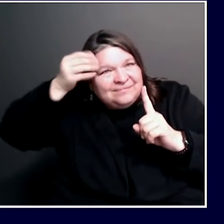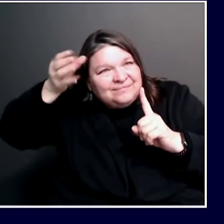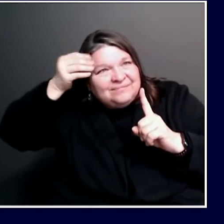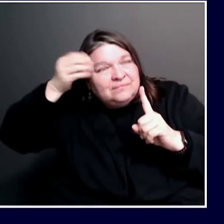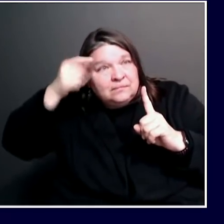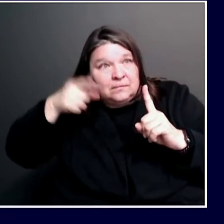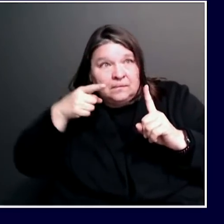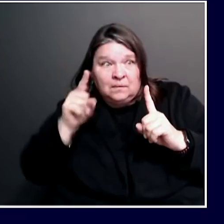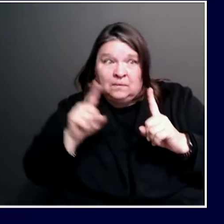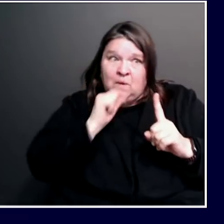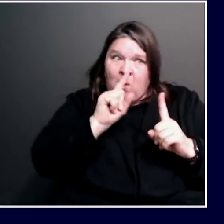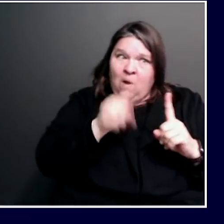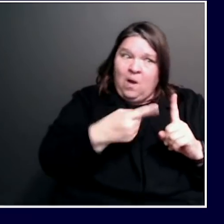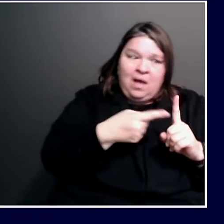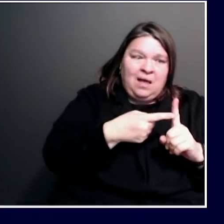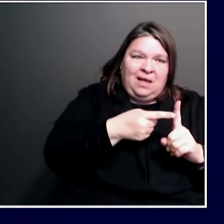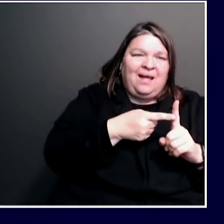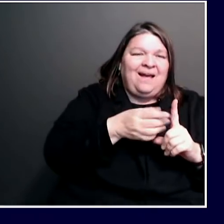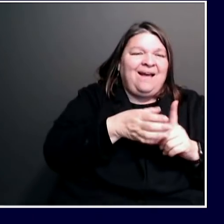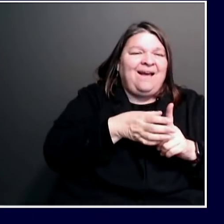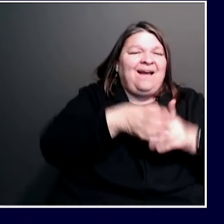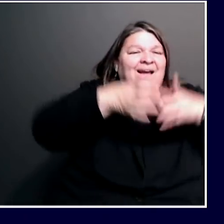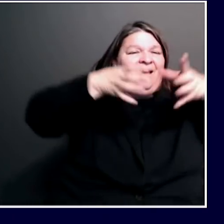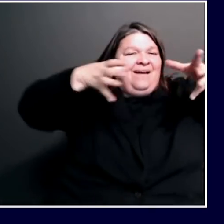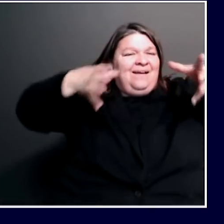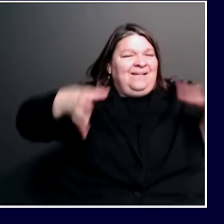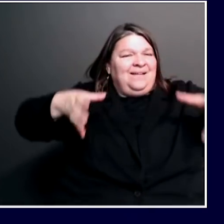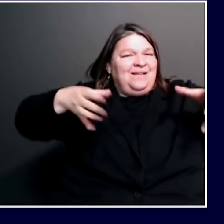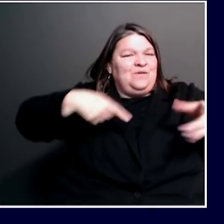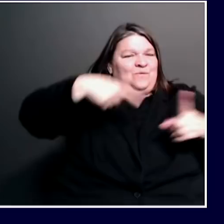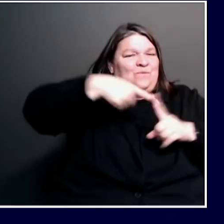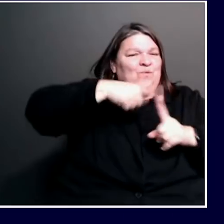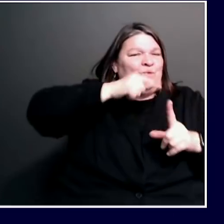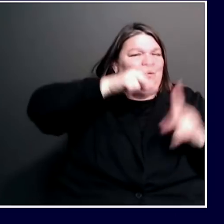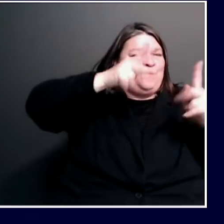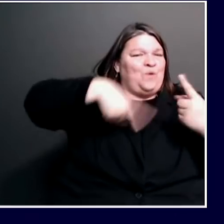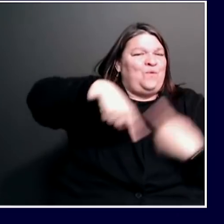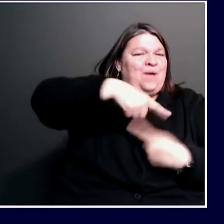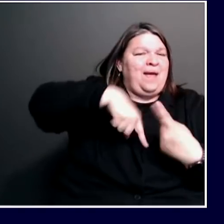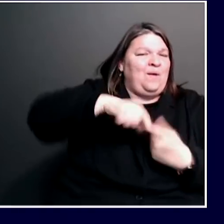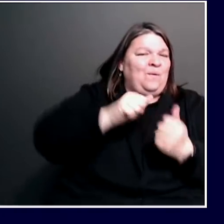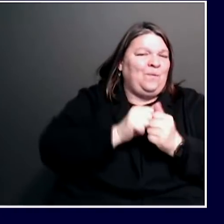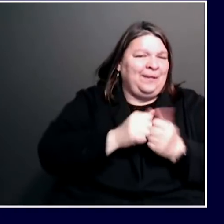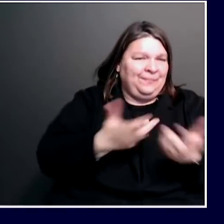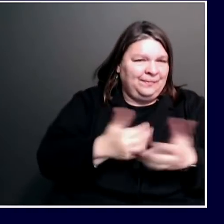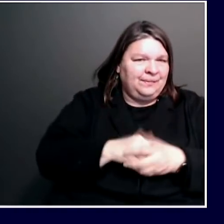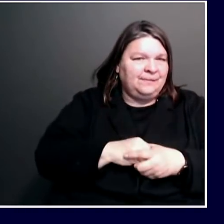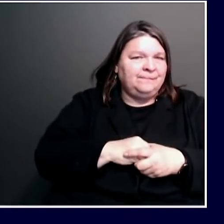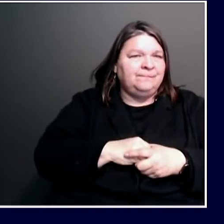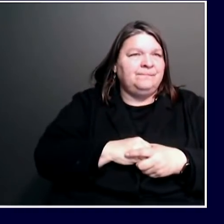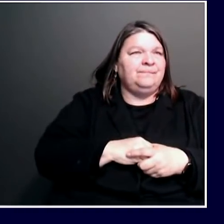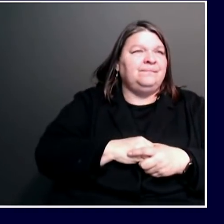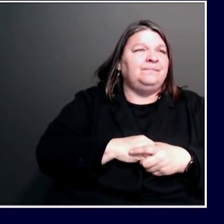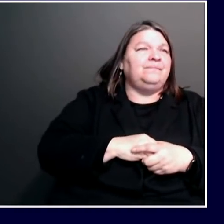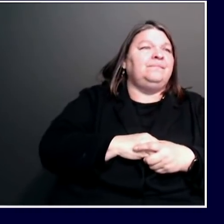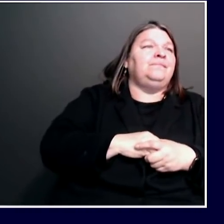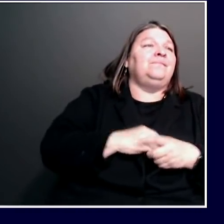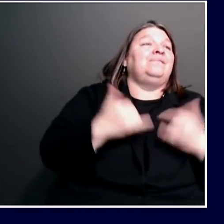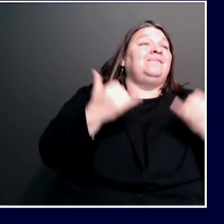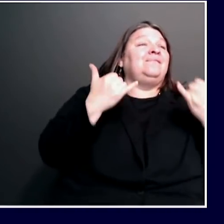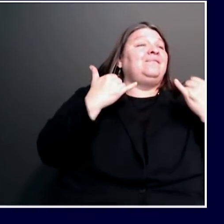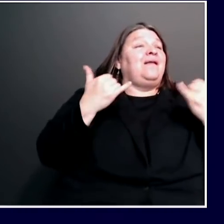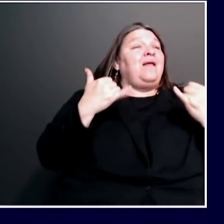thanks. So do we have an idea of when the automated process would start? That's my last question. Thanks. It's underway. We are working.